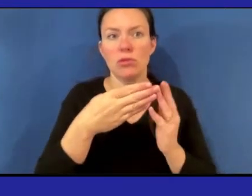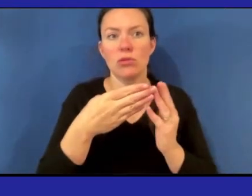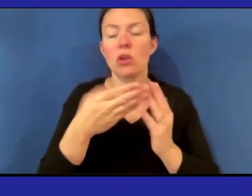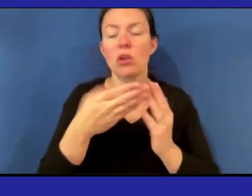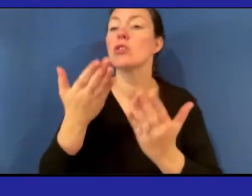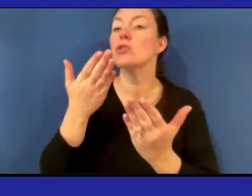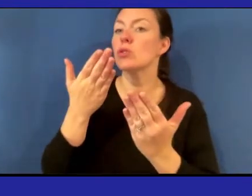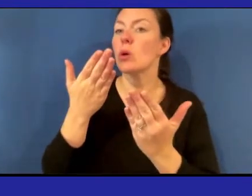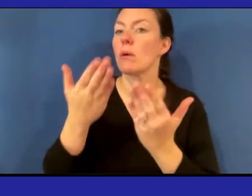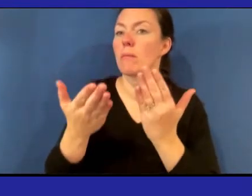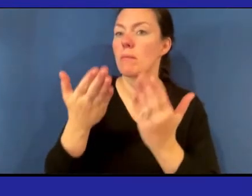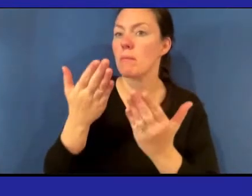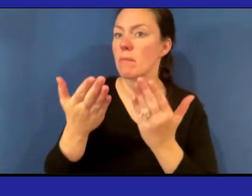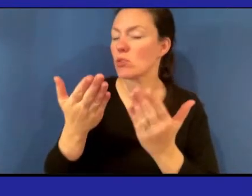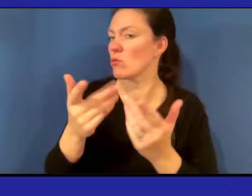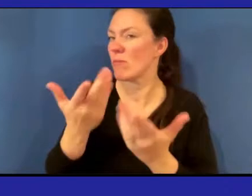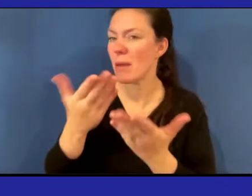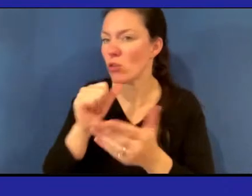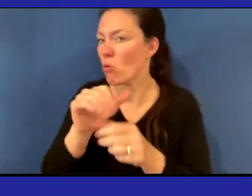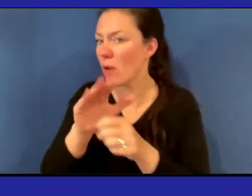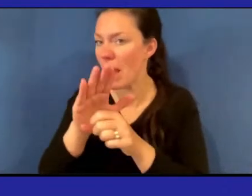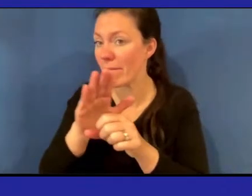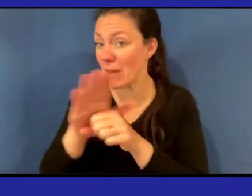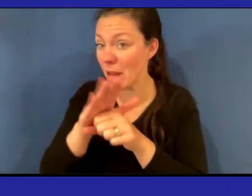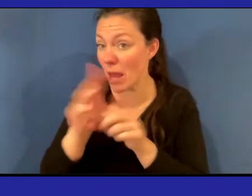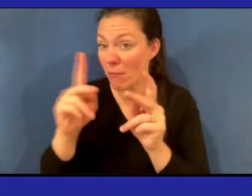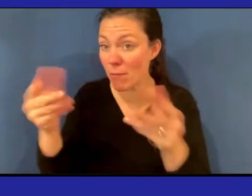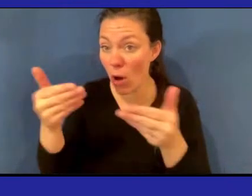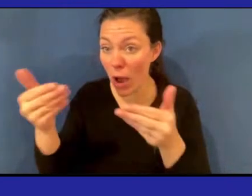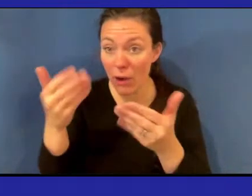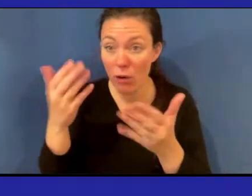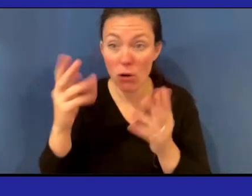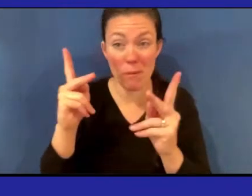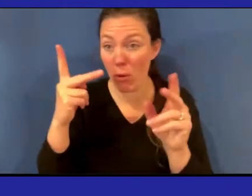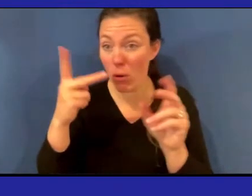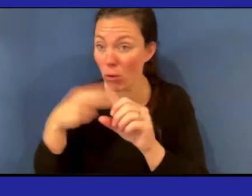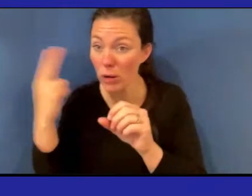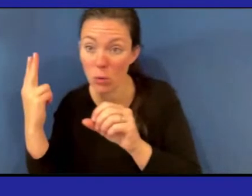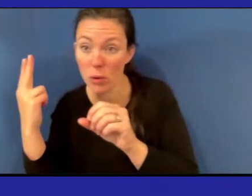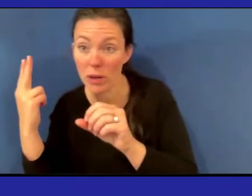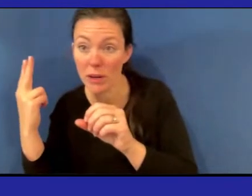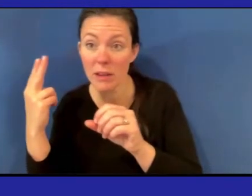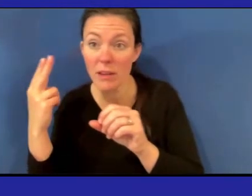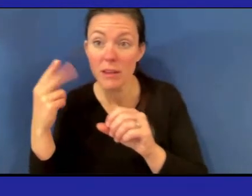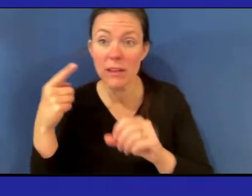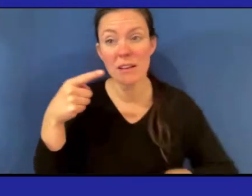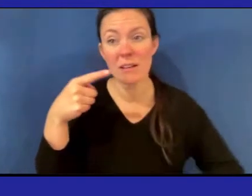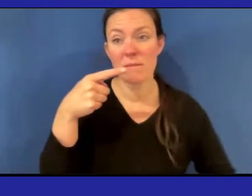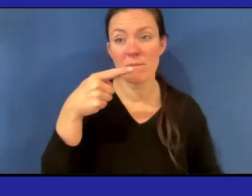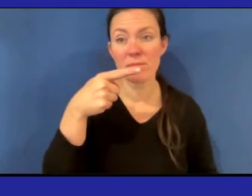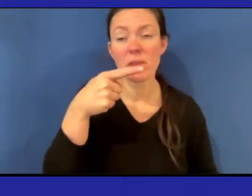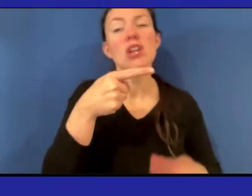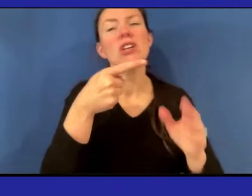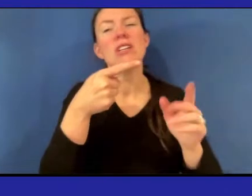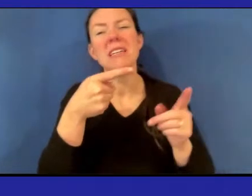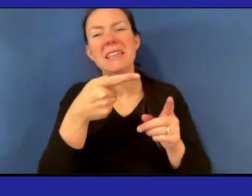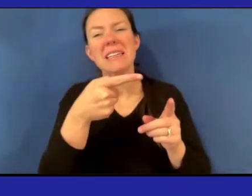are hired, or they leave, or, Yvette, are you saying that we're better than the staffing model? Like we're yeah, like, I don't know what that